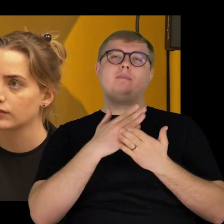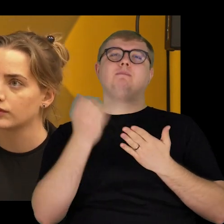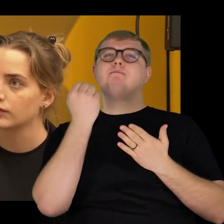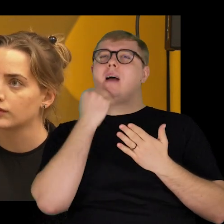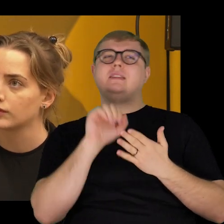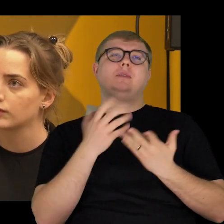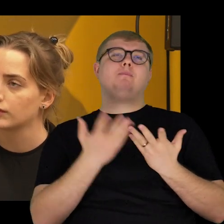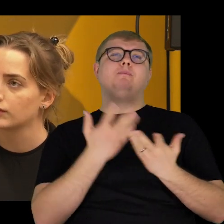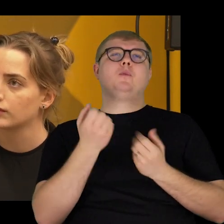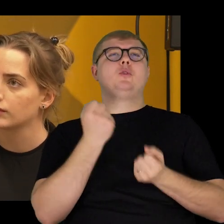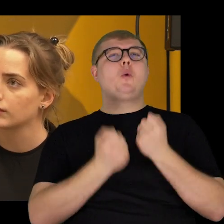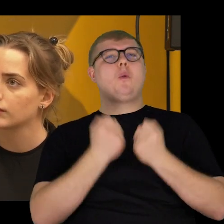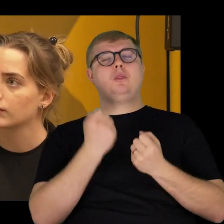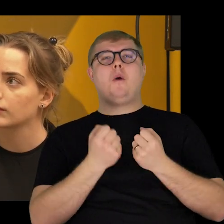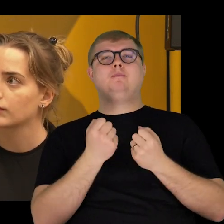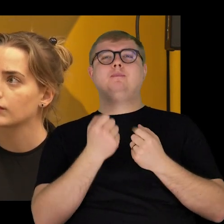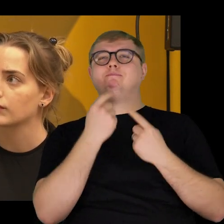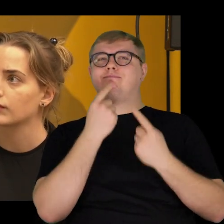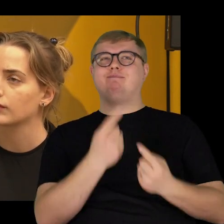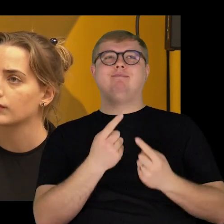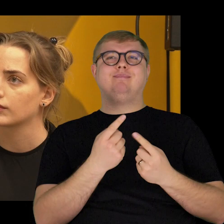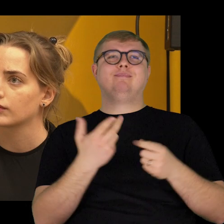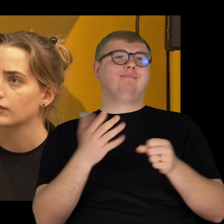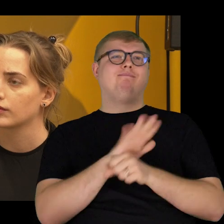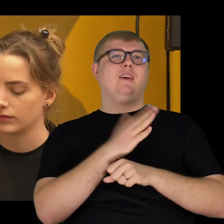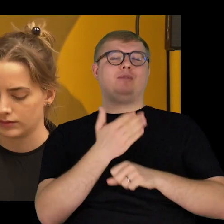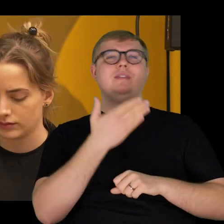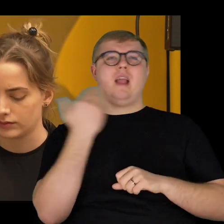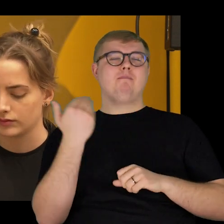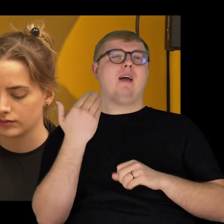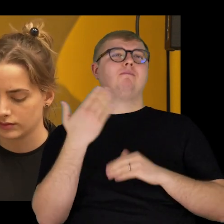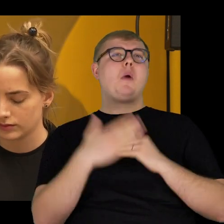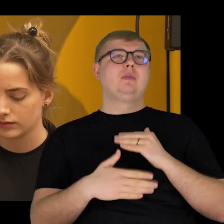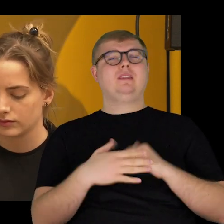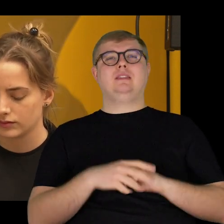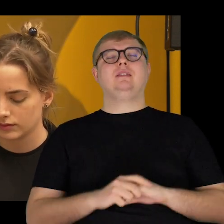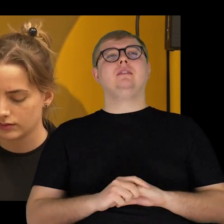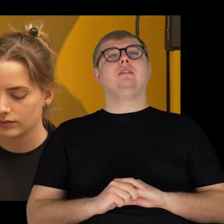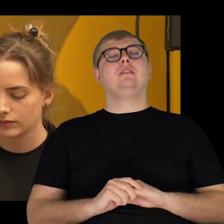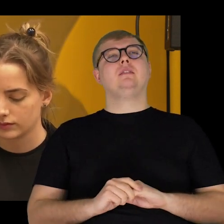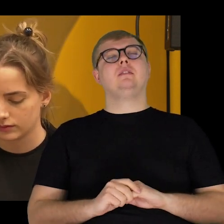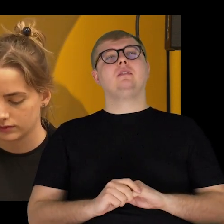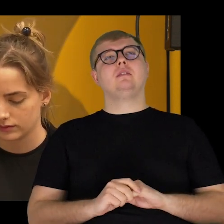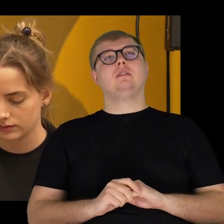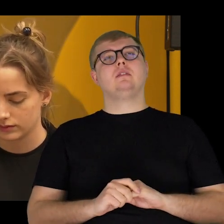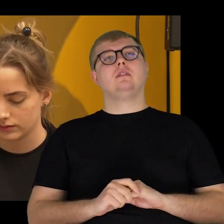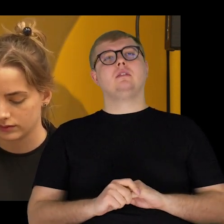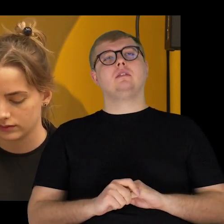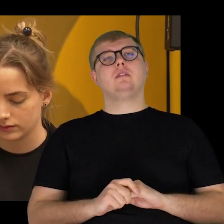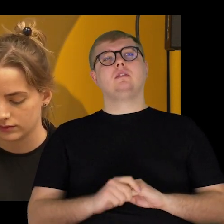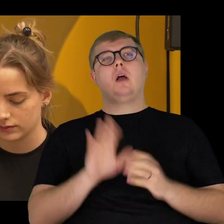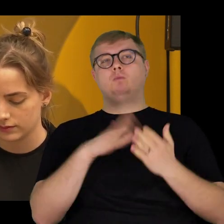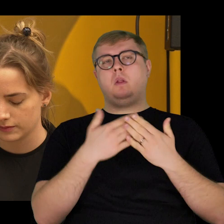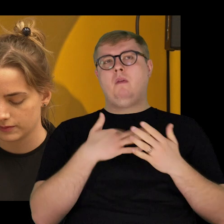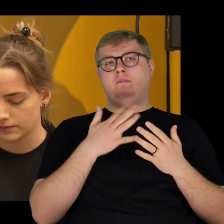get caught with, within the finished product at the end. And for example, I found it really striking